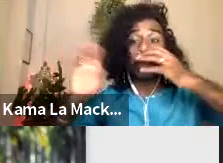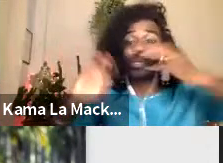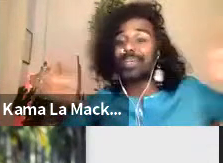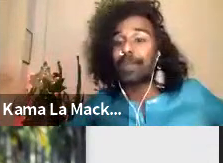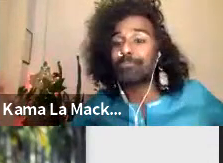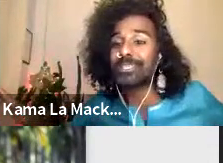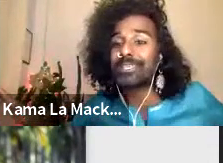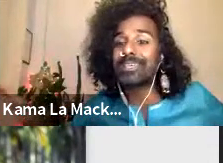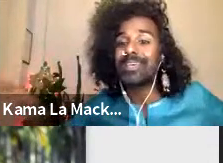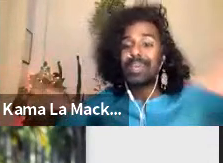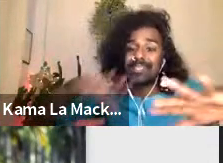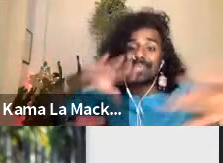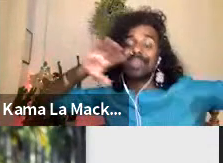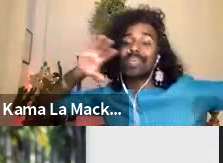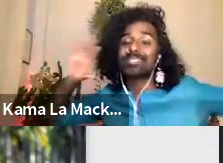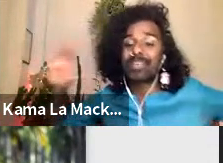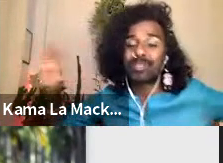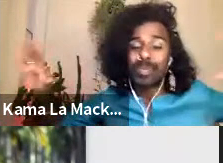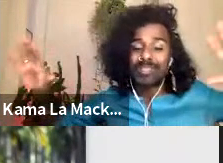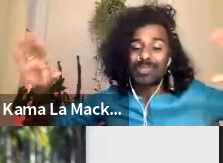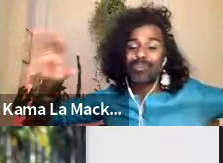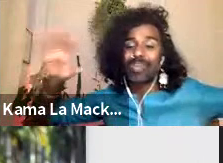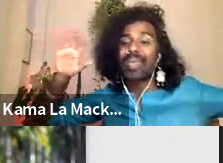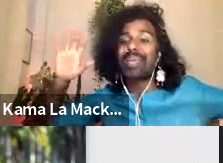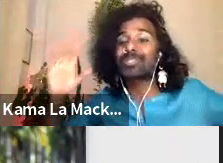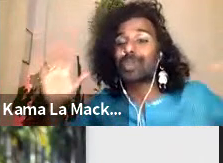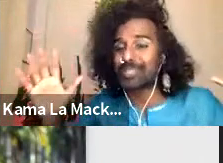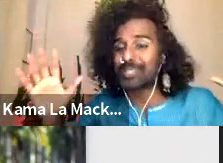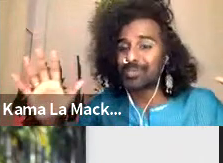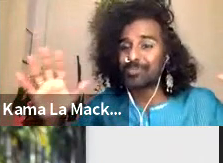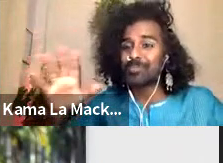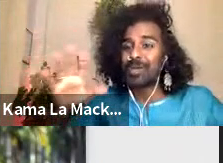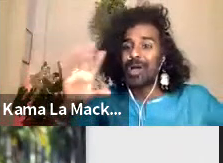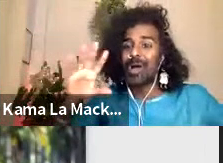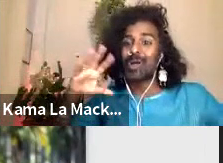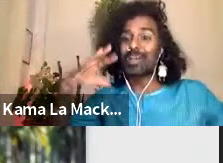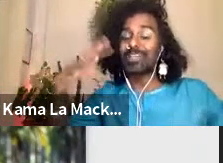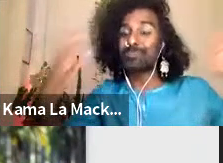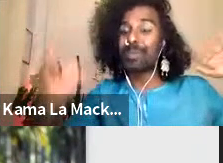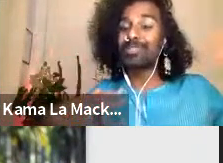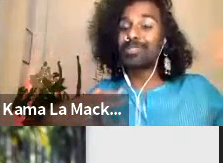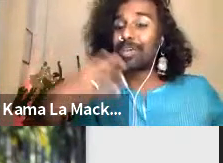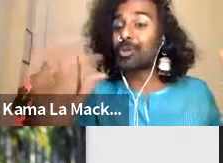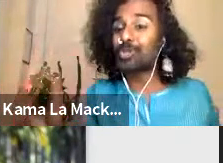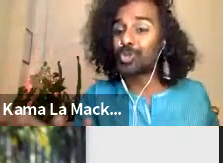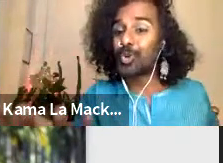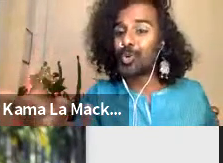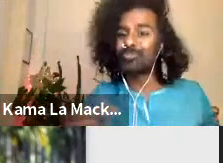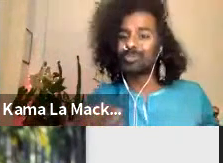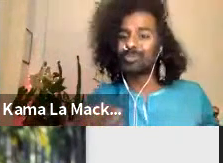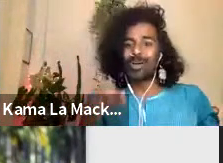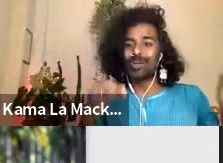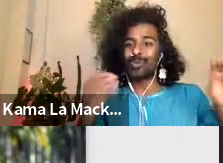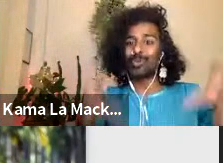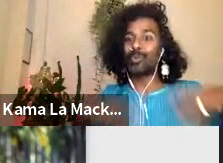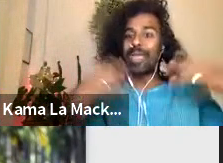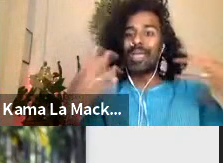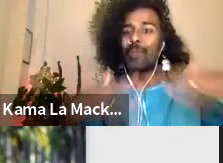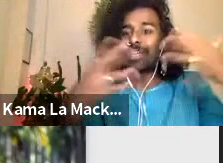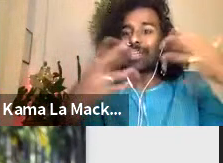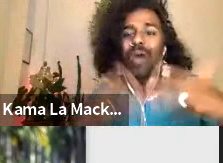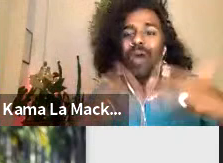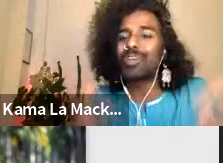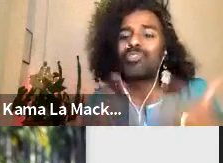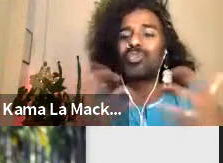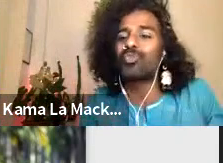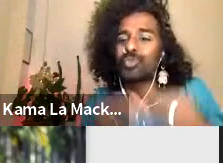Like totally empty. It's like a space of exoticism that is meant to be consumed,